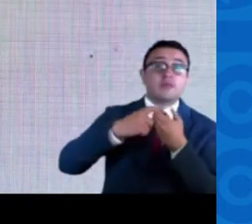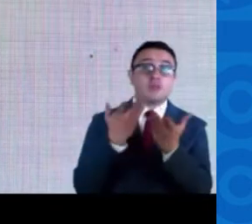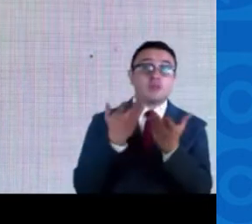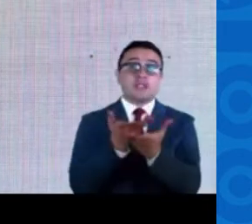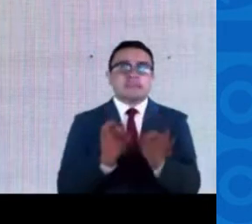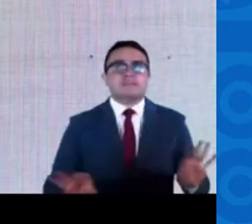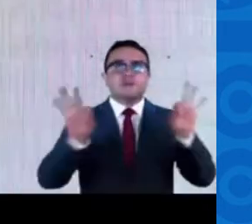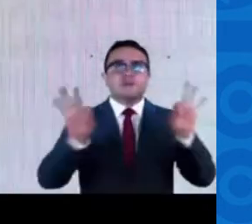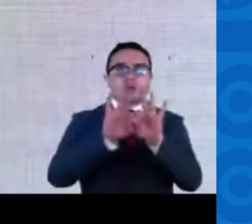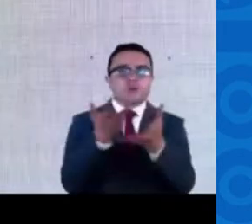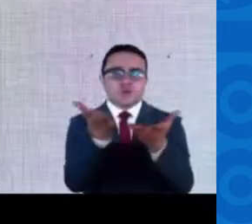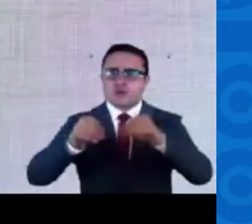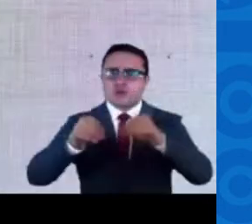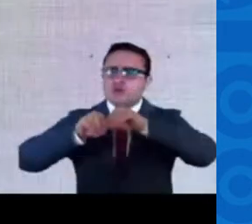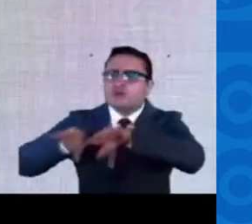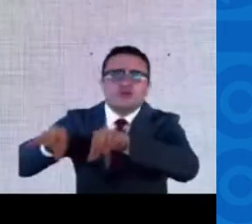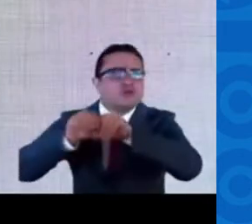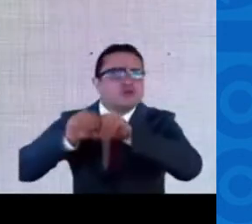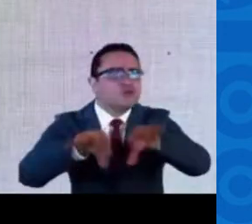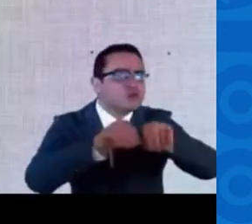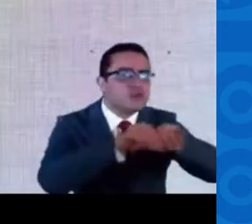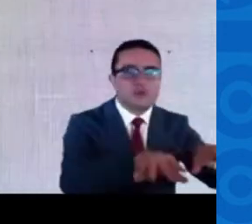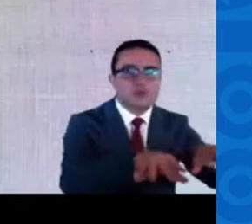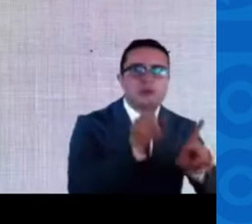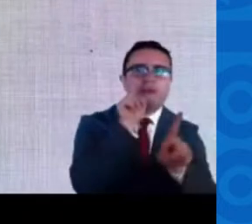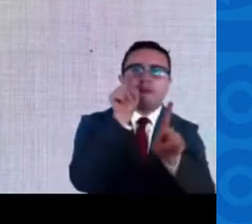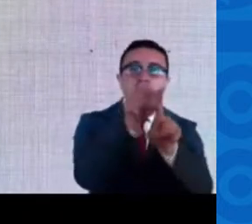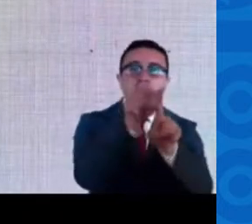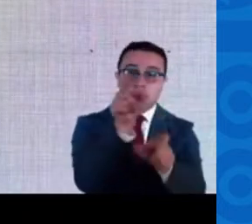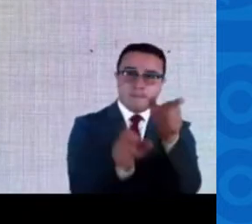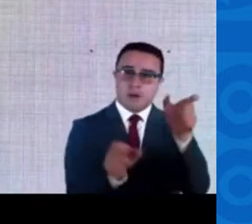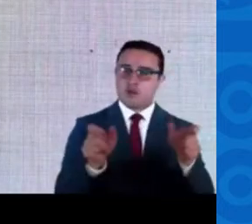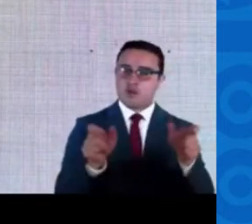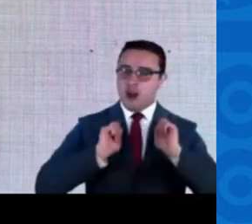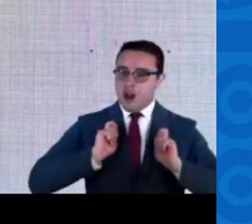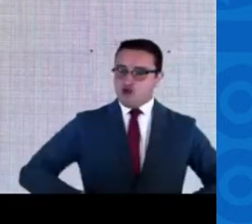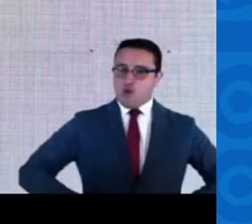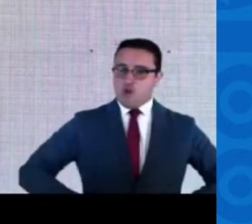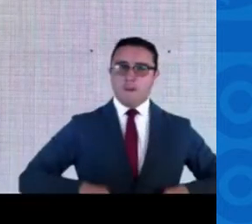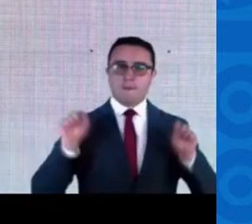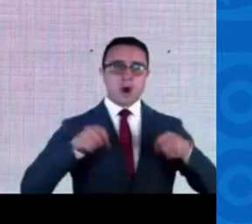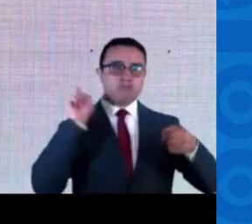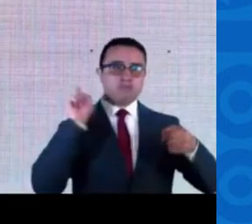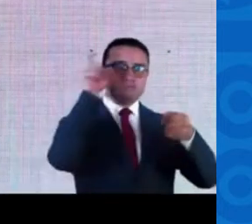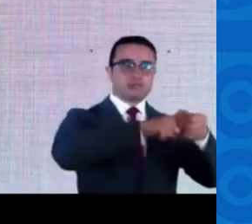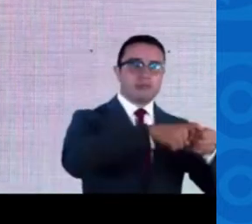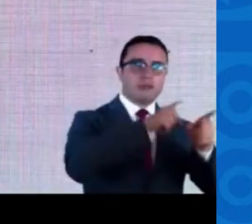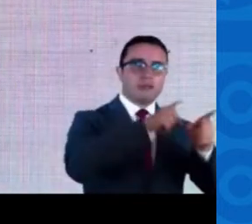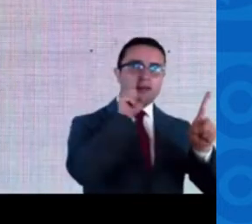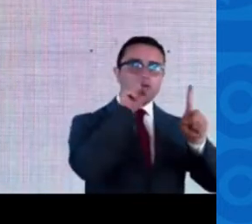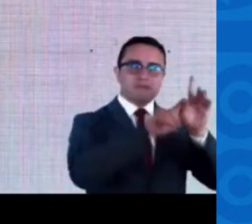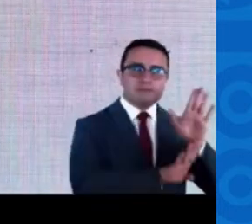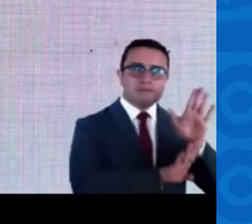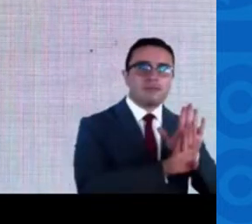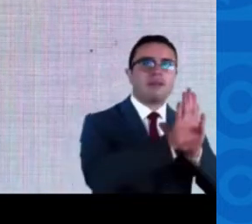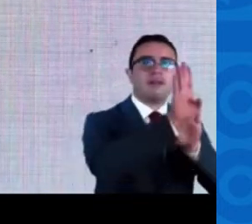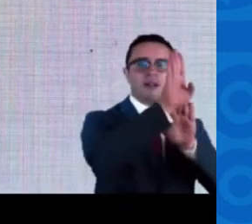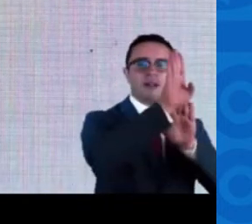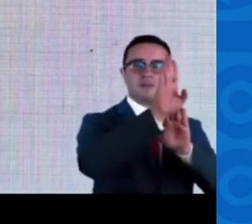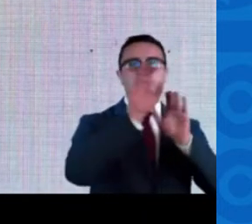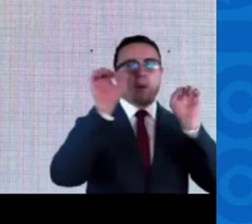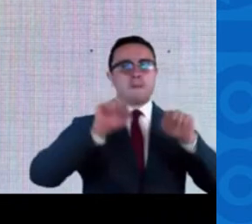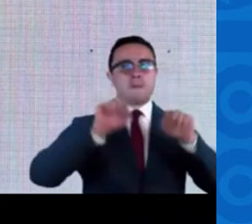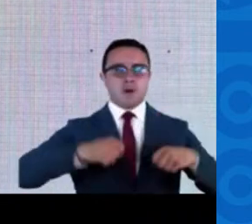know about all these different alternatives so that you can communicate with other actors so that they can find the